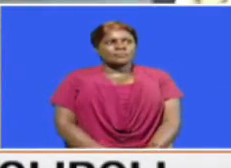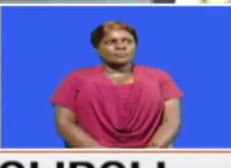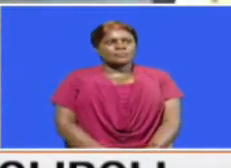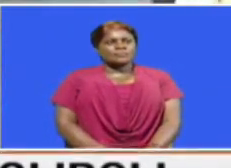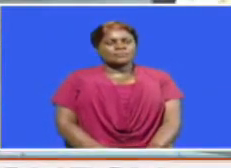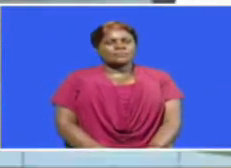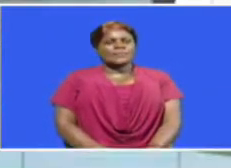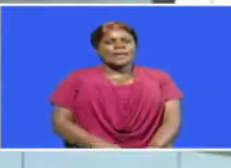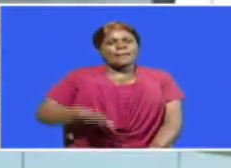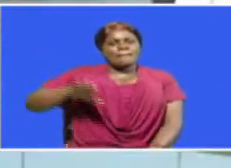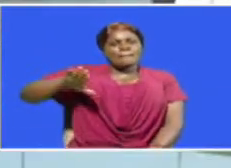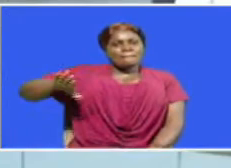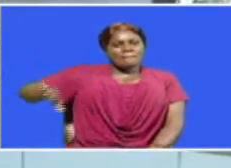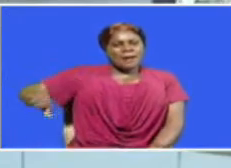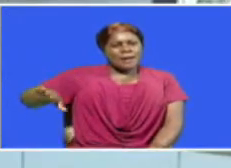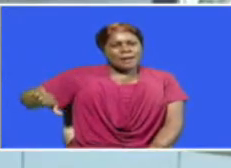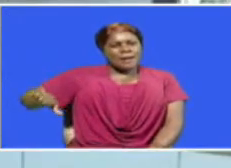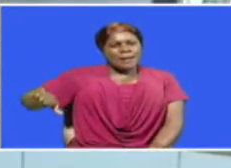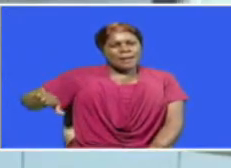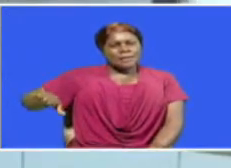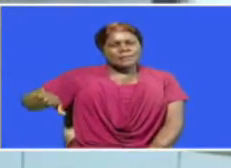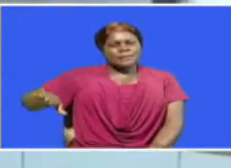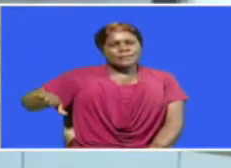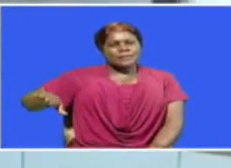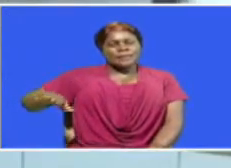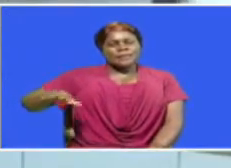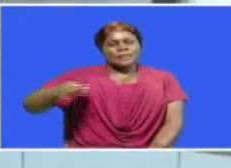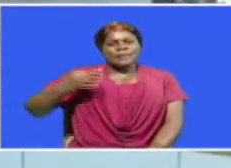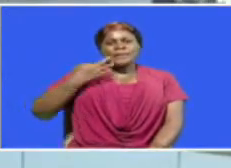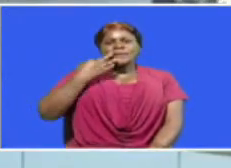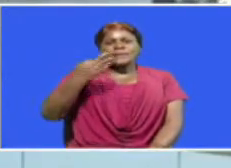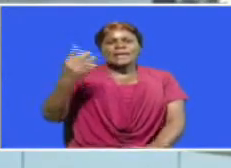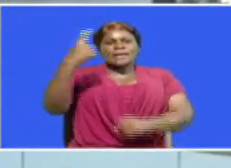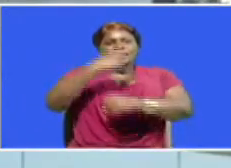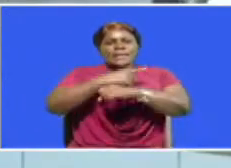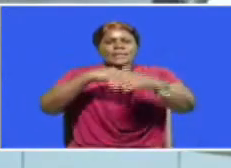Na huku zikiwa zimesalia chini ya siku 300 kwa michezo ya Olimpiki mwaka 2000